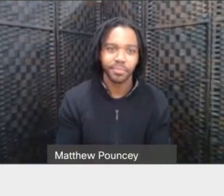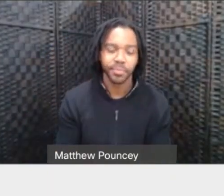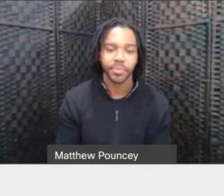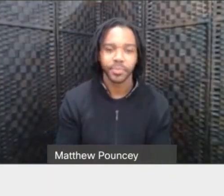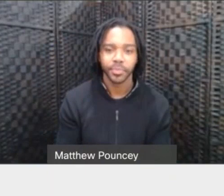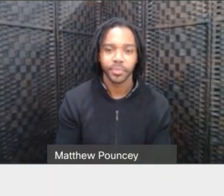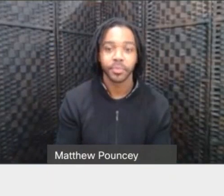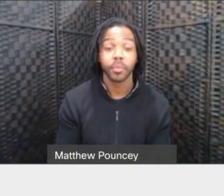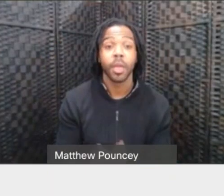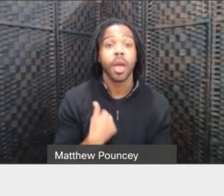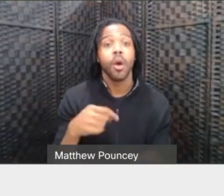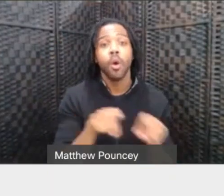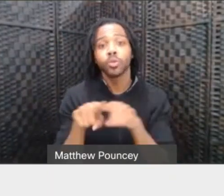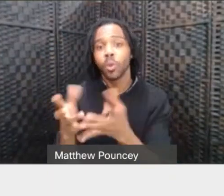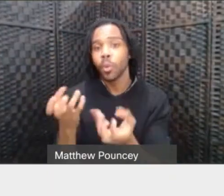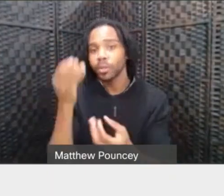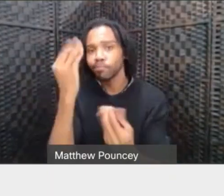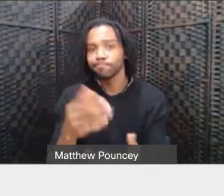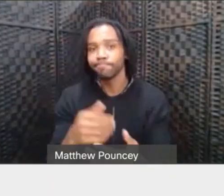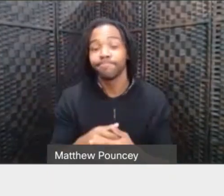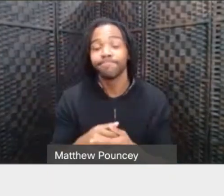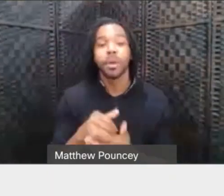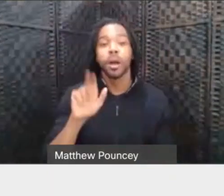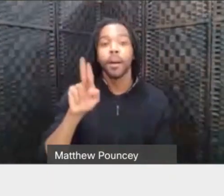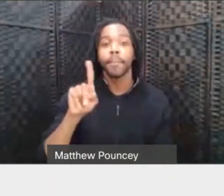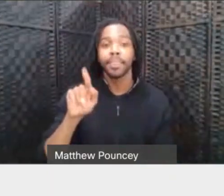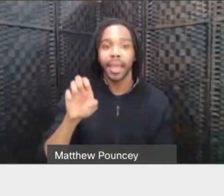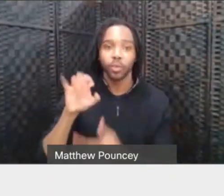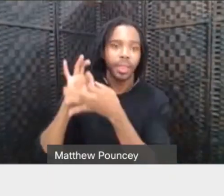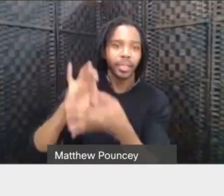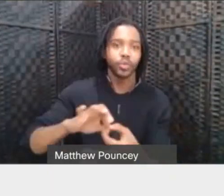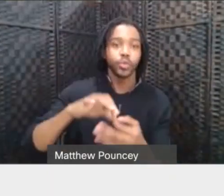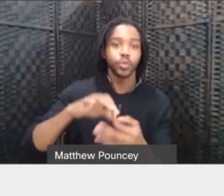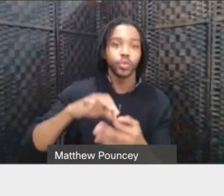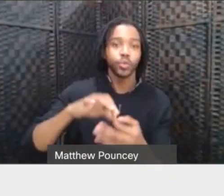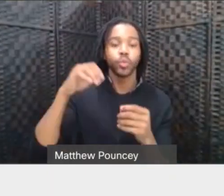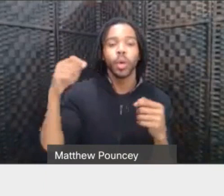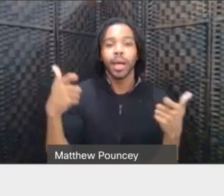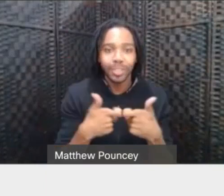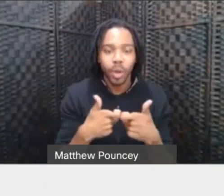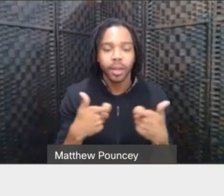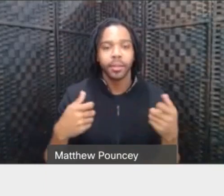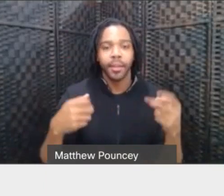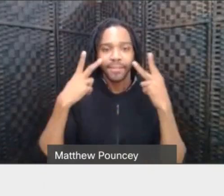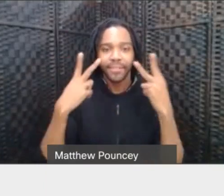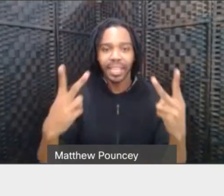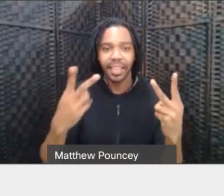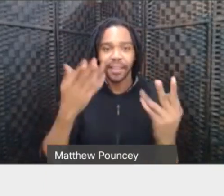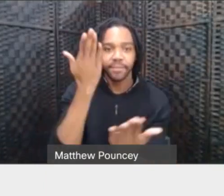I also just wanted to give people an update regarding electronic visit